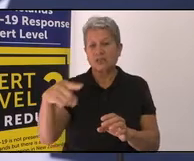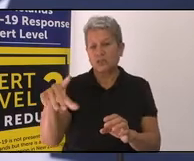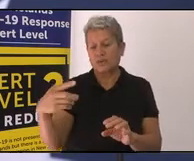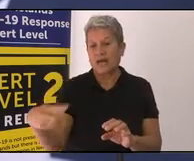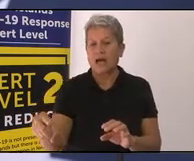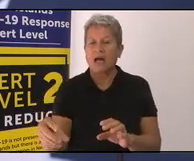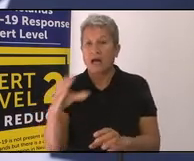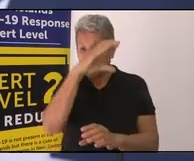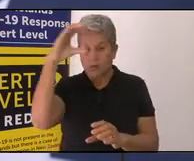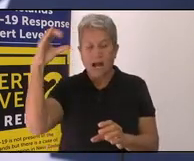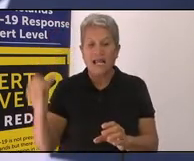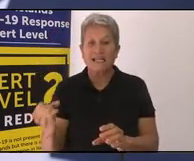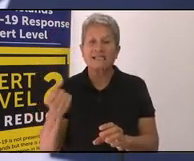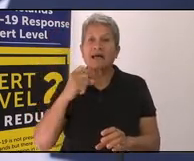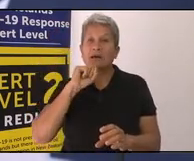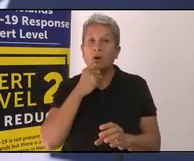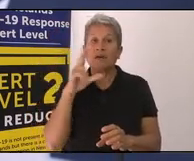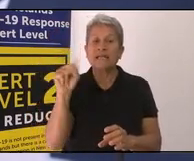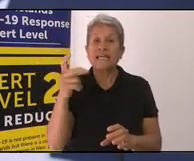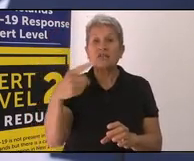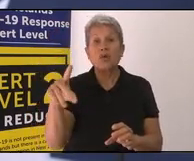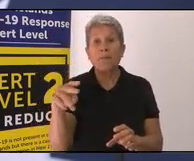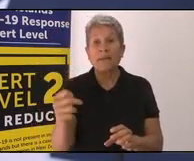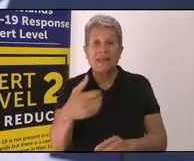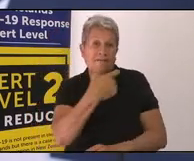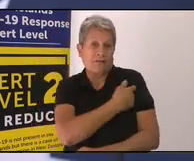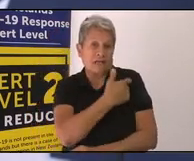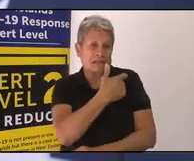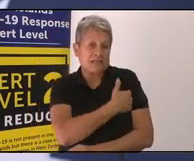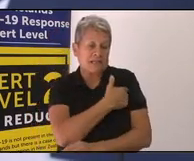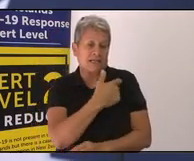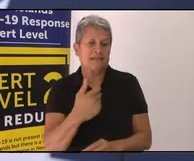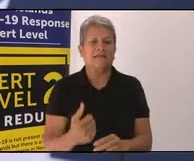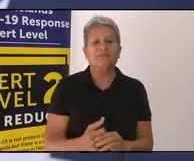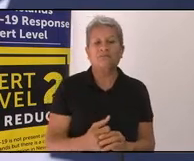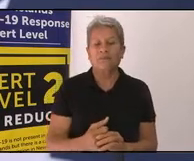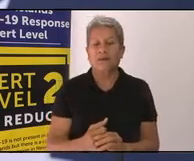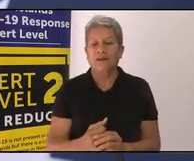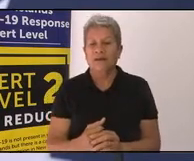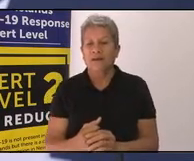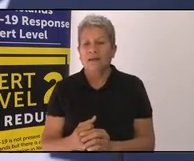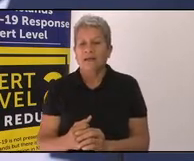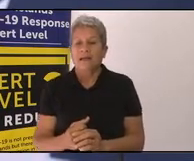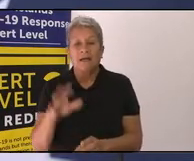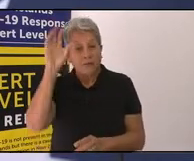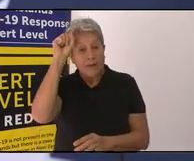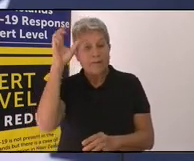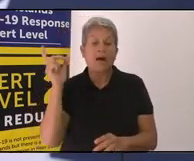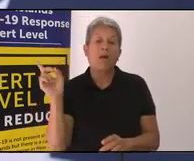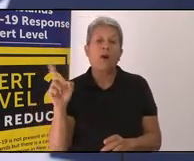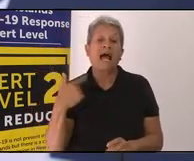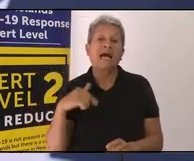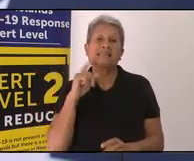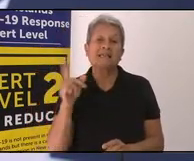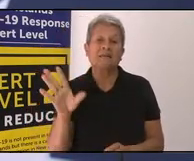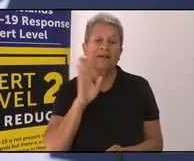fully vaccinated unless they have a medical exemption. A reminder here about what I said before. Our